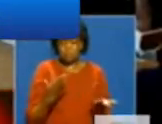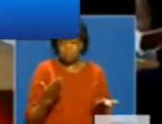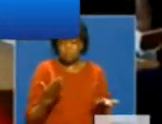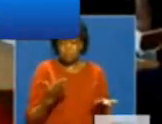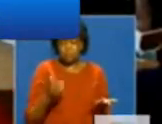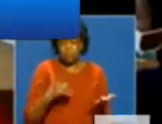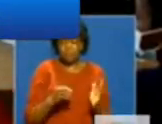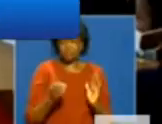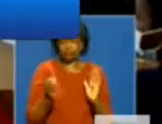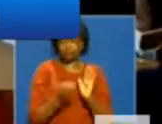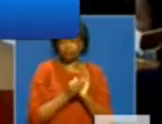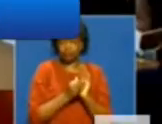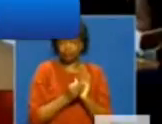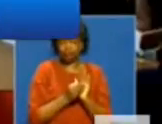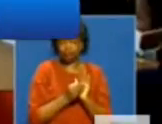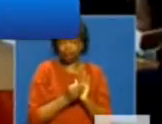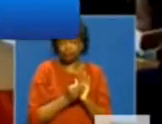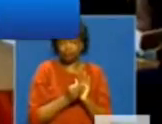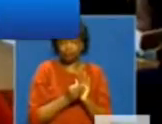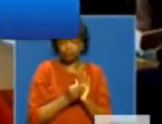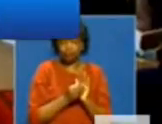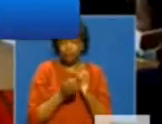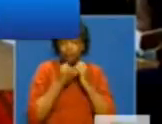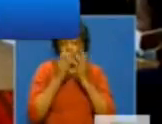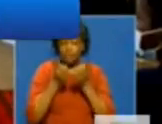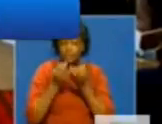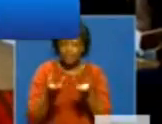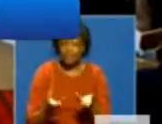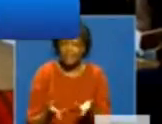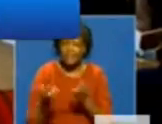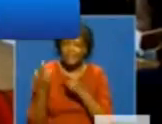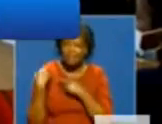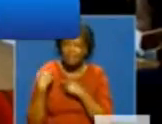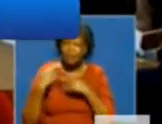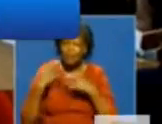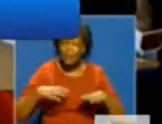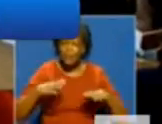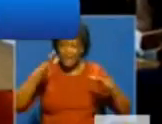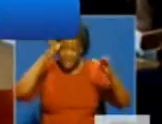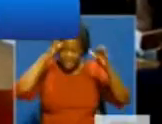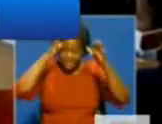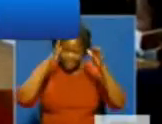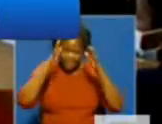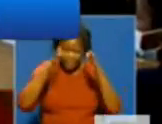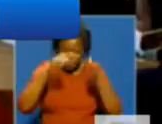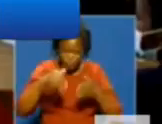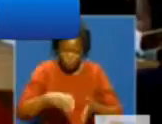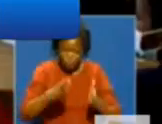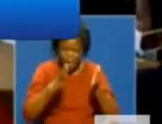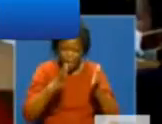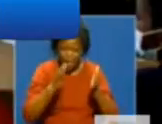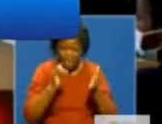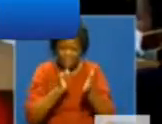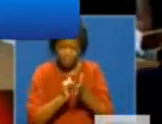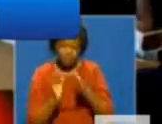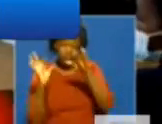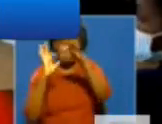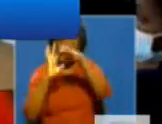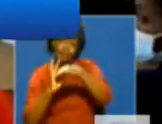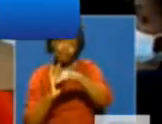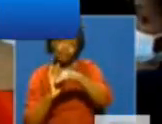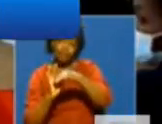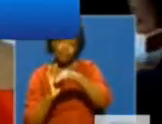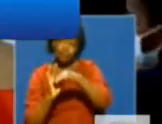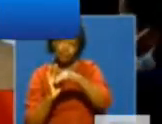the route of popular initiative was a route that was coined to be